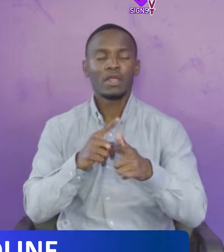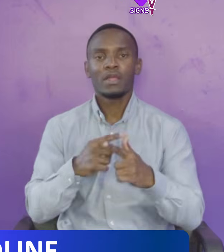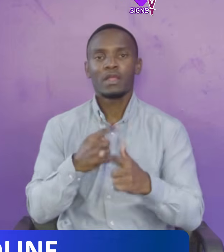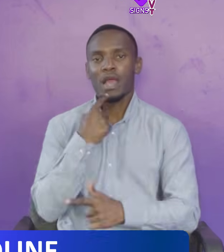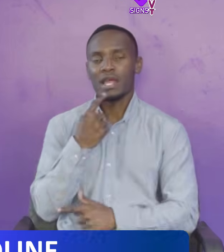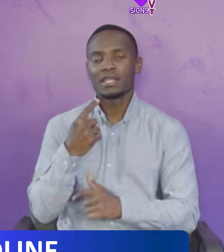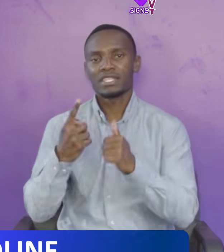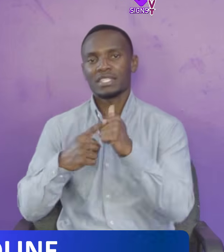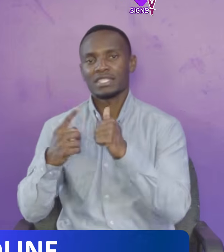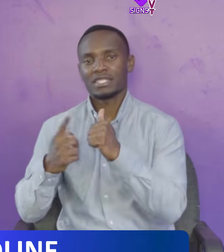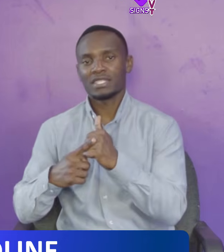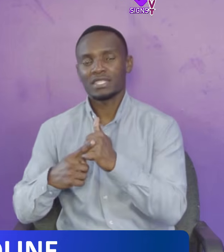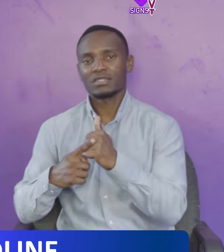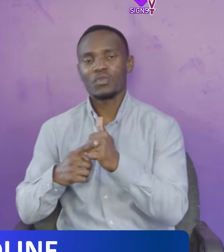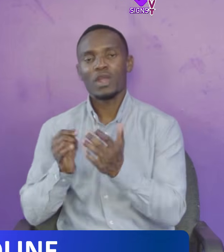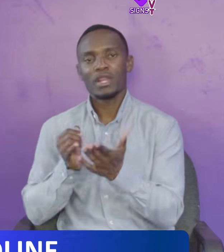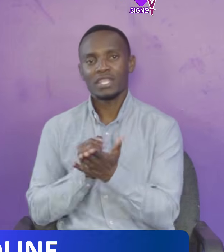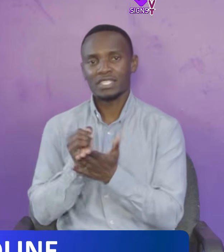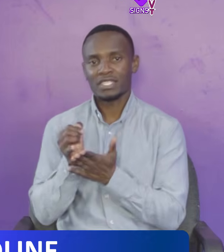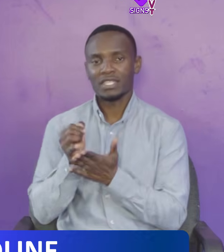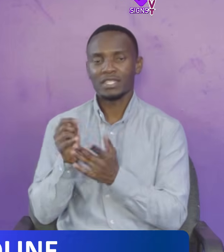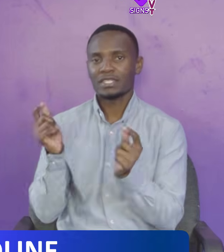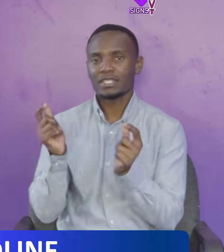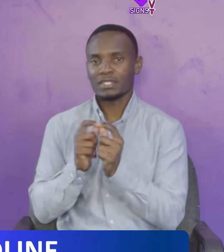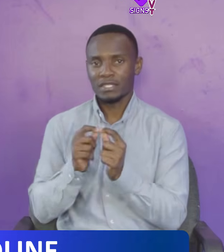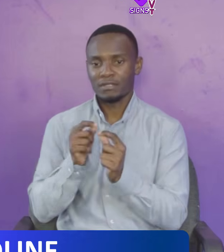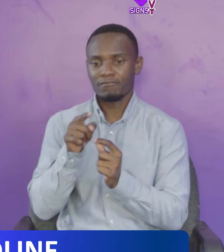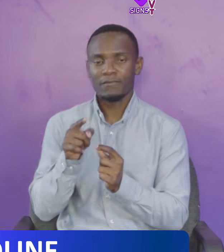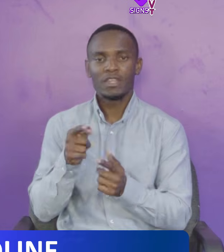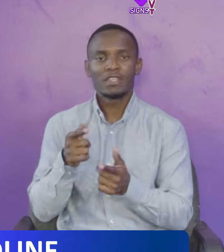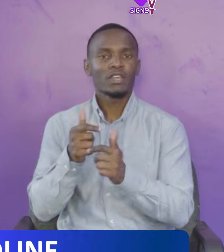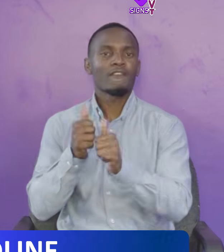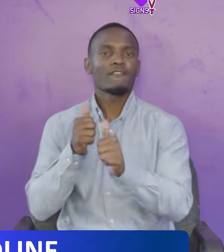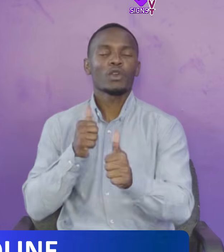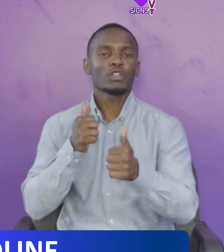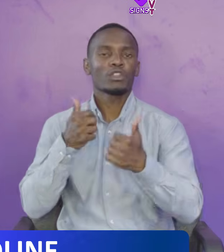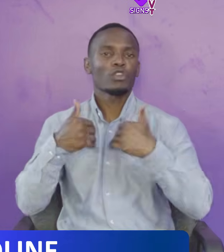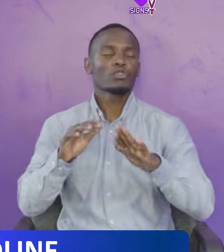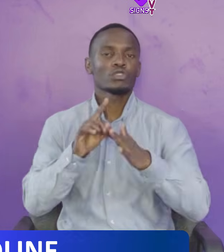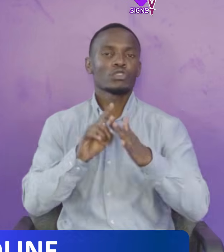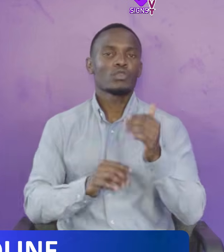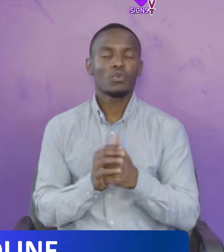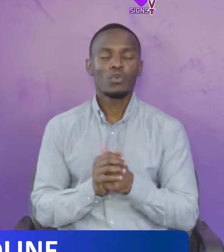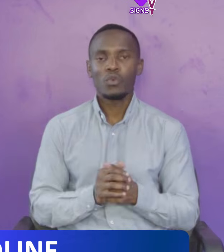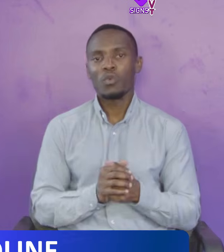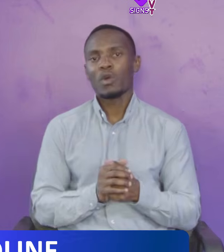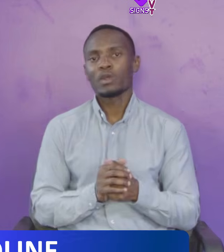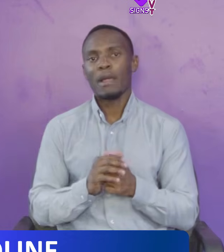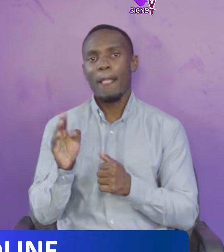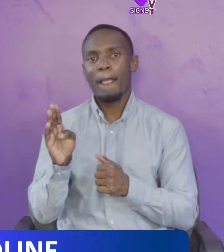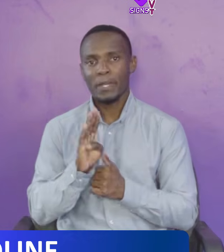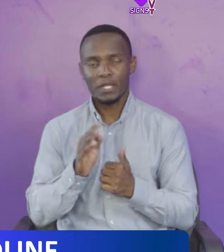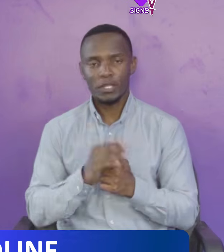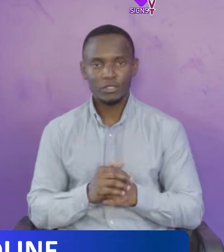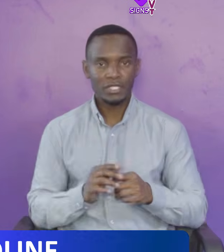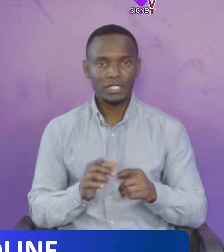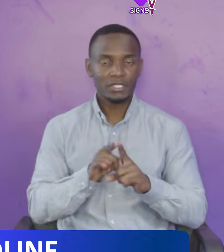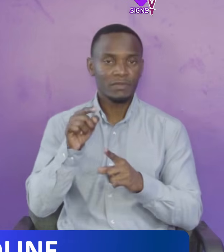that prevented the loss of 16.5 billion, at the highest level of averted losses